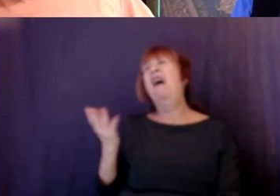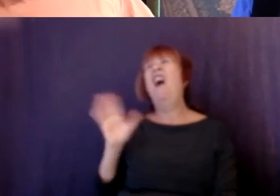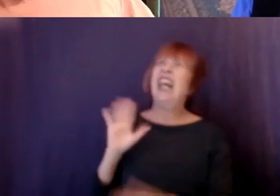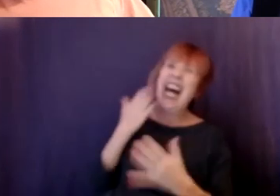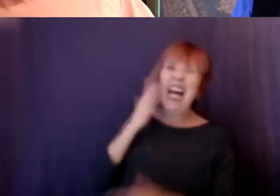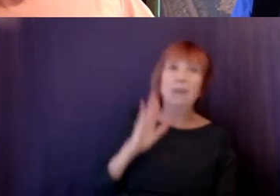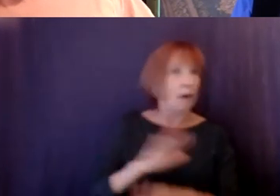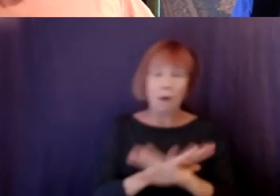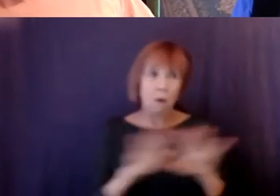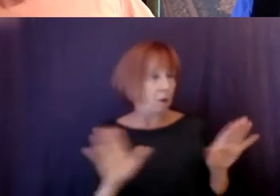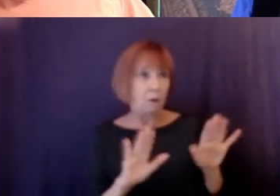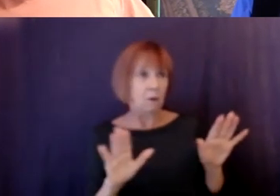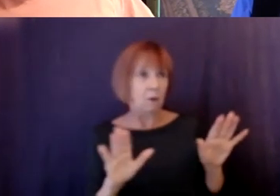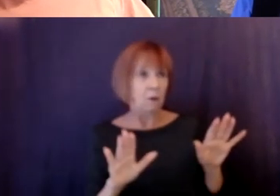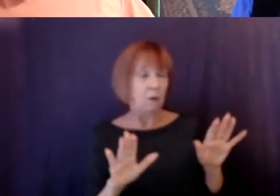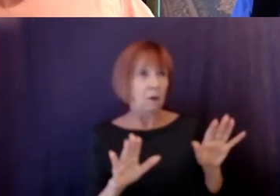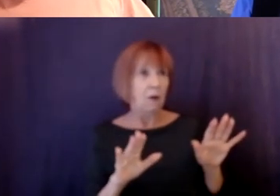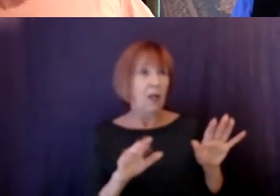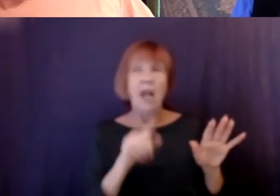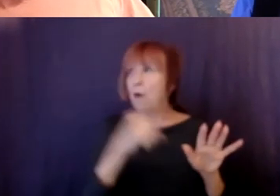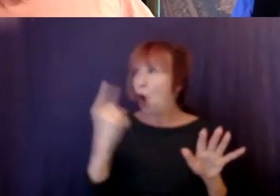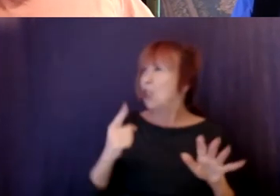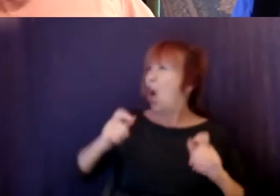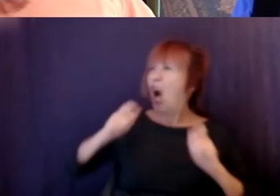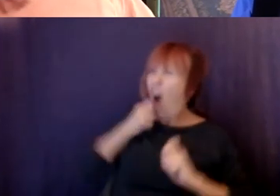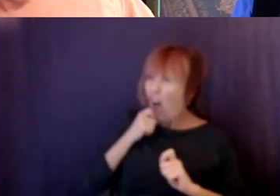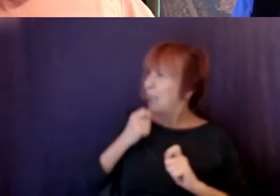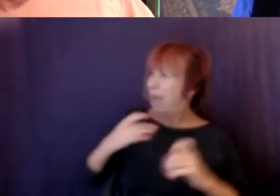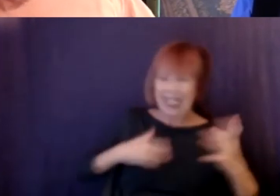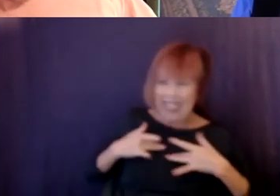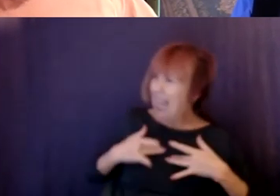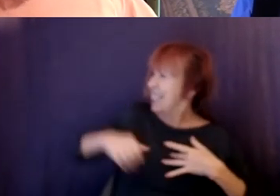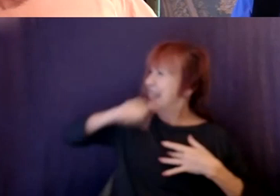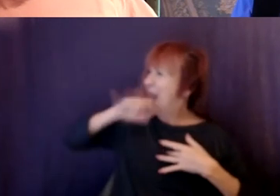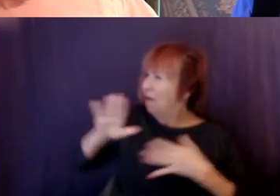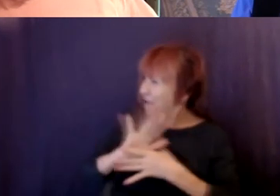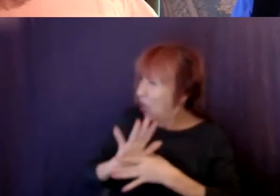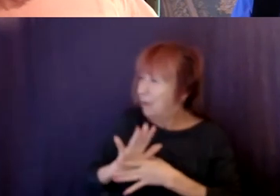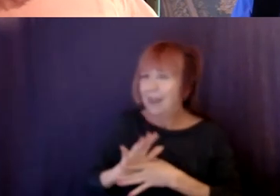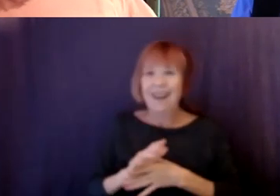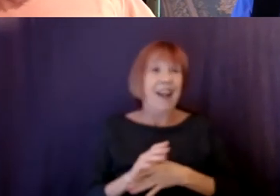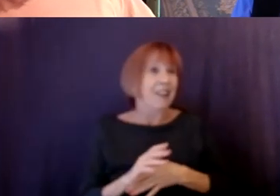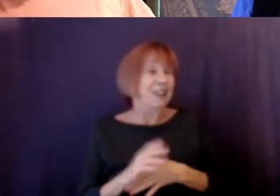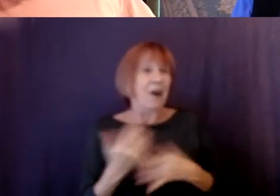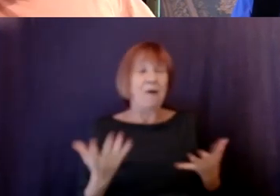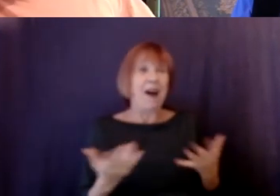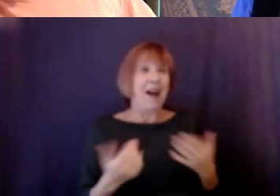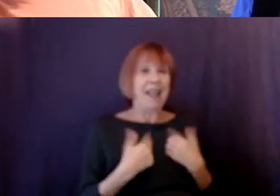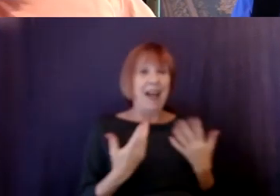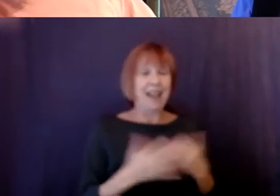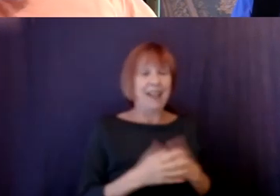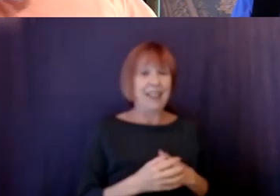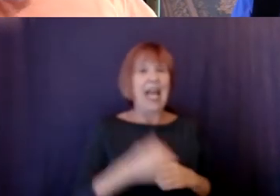none of that. It's like, this is awesome. We're excited. We love your film. So I can't say, you know,